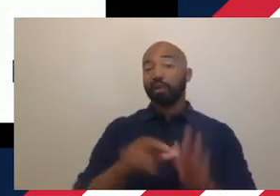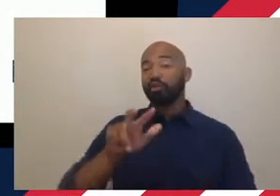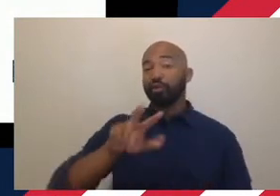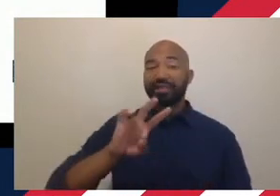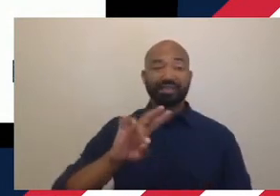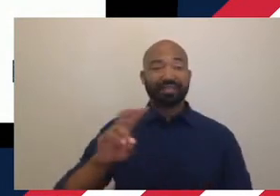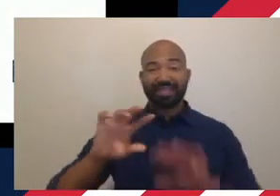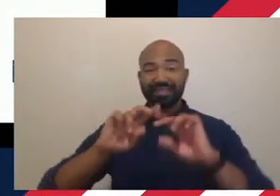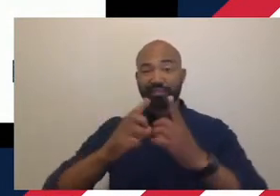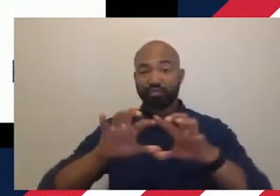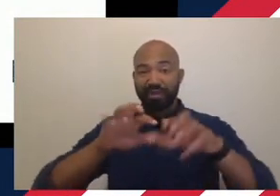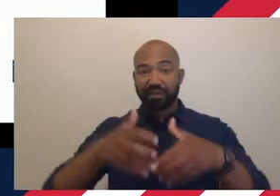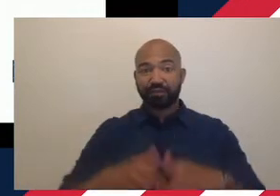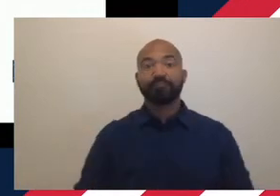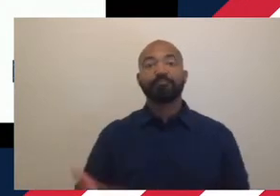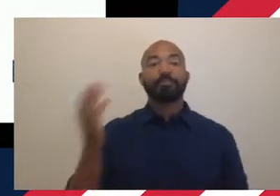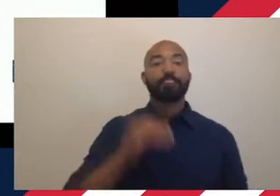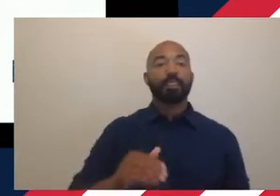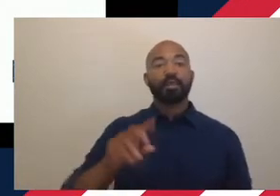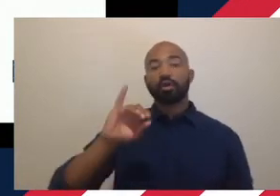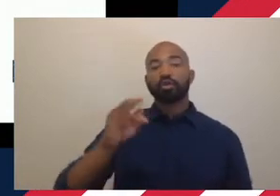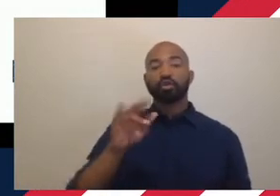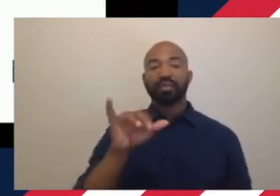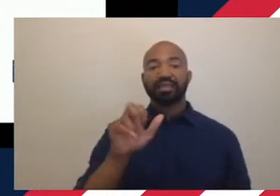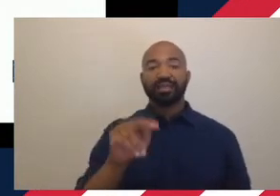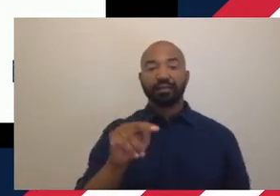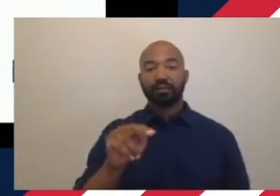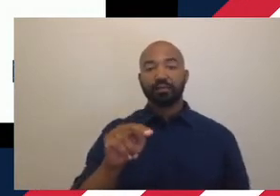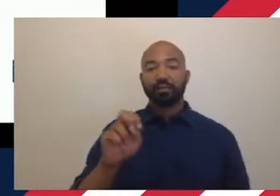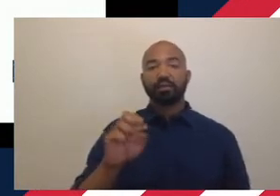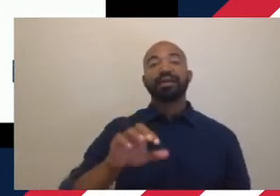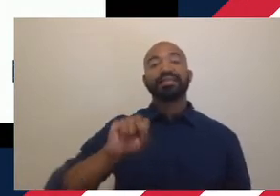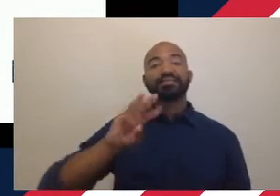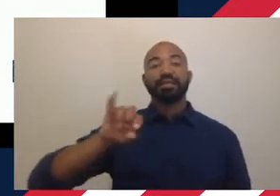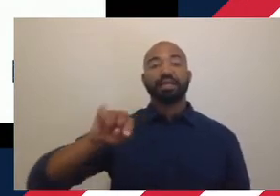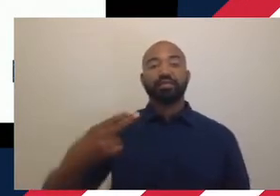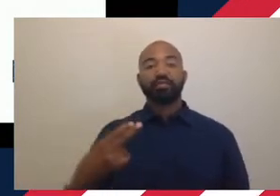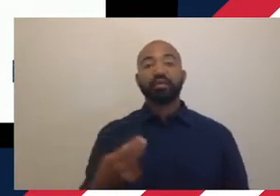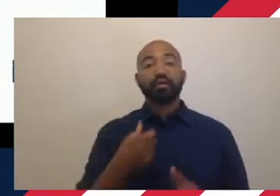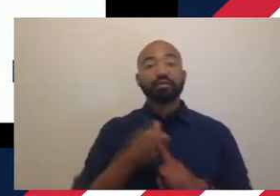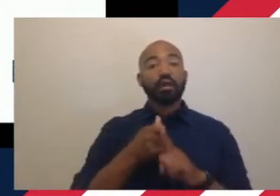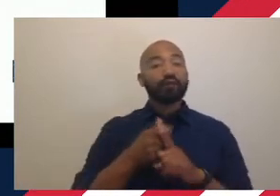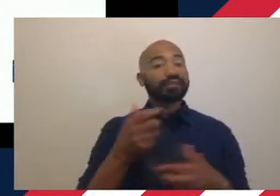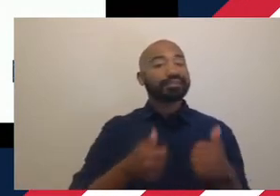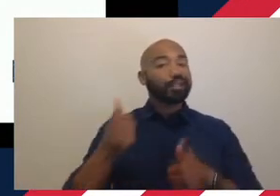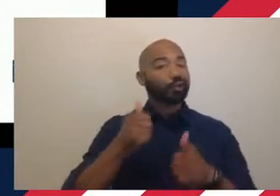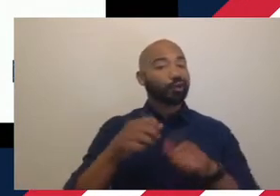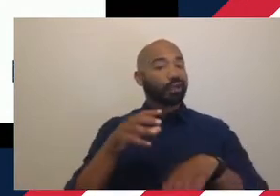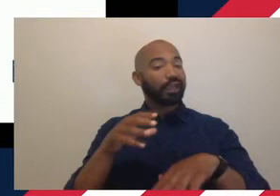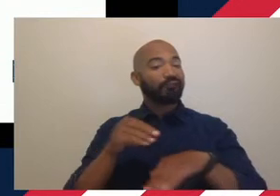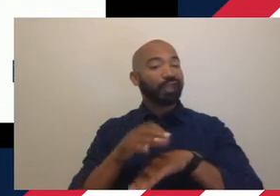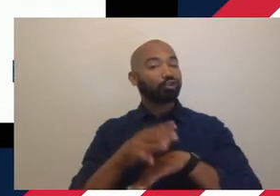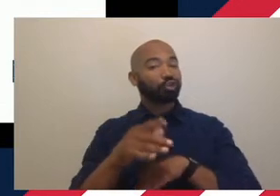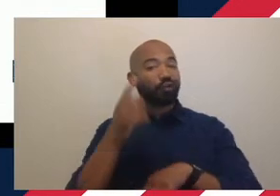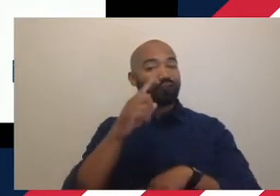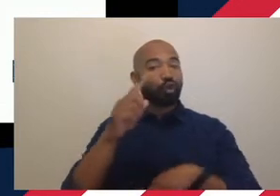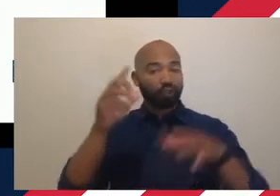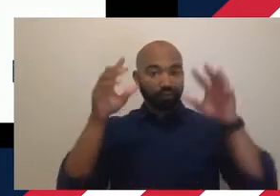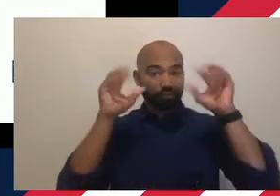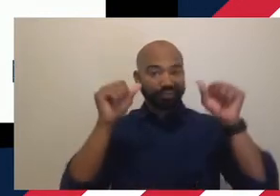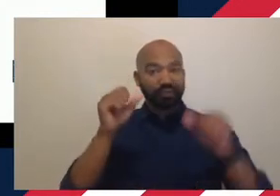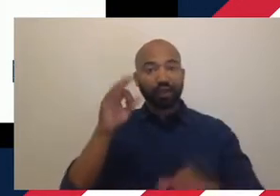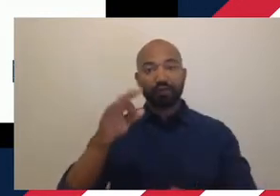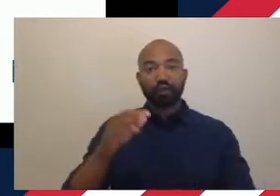District. Julianne Smith of DC serves as the senior advisor to the president at the German Marshall